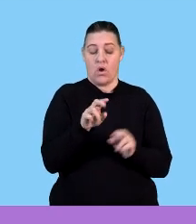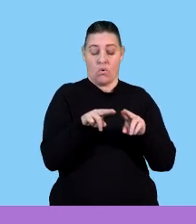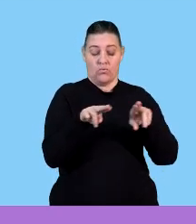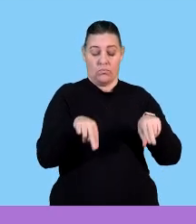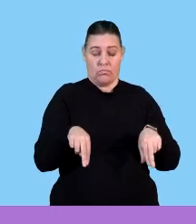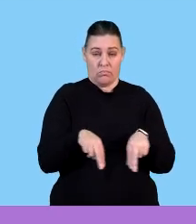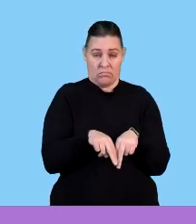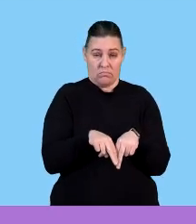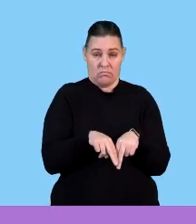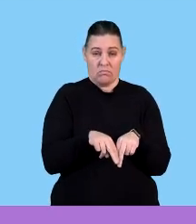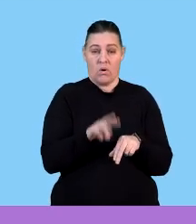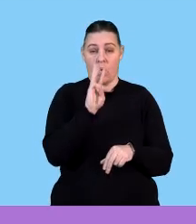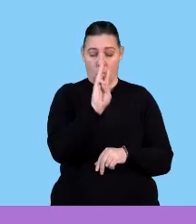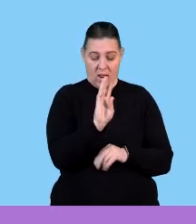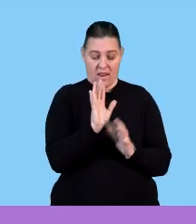room